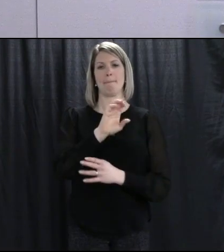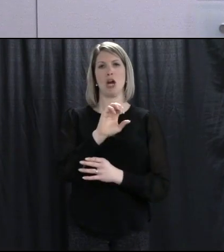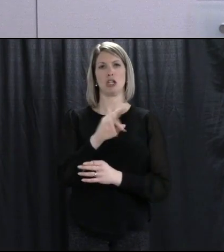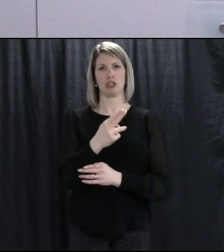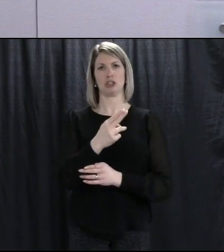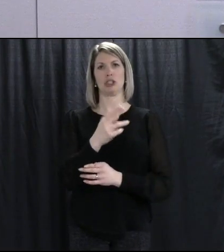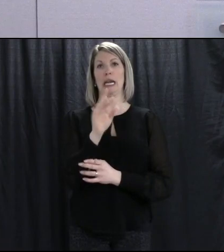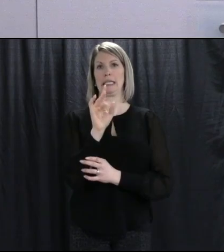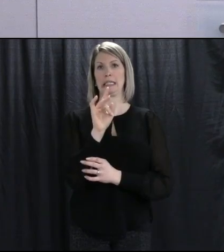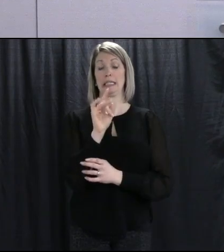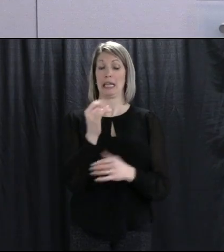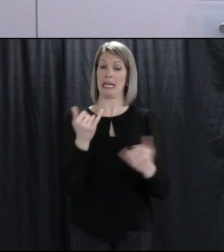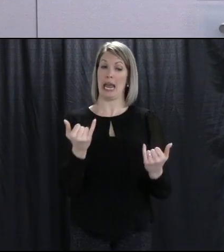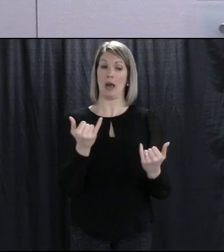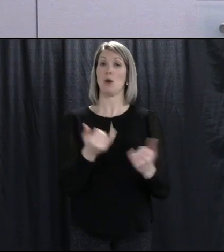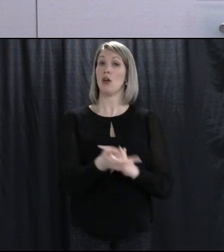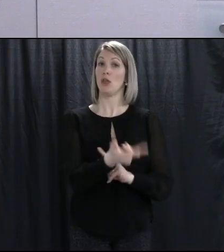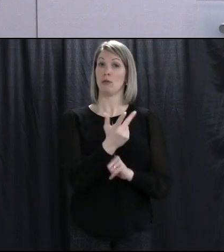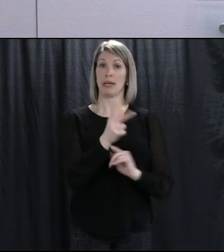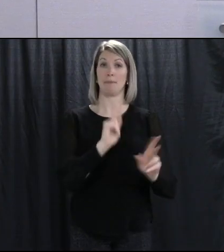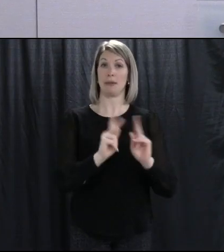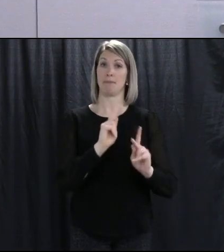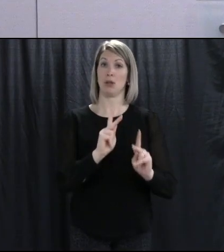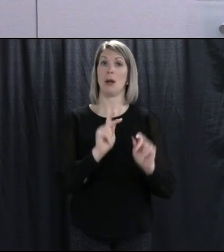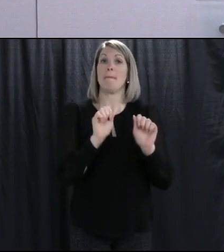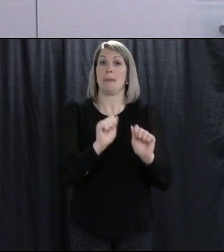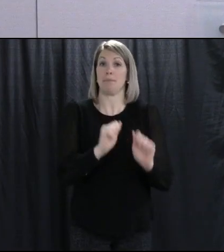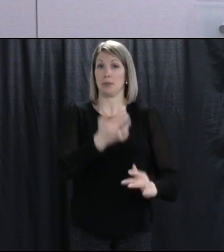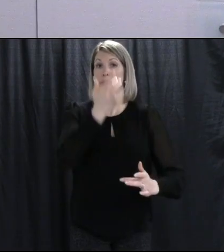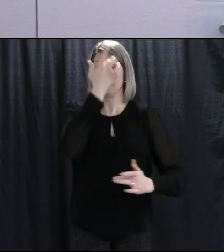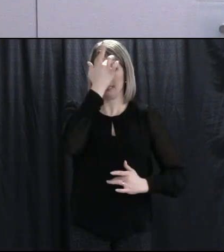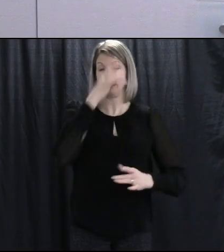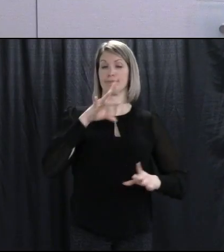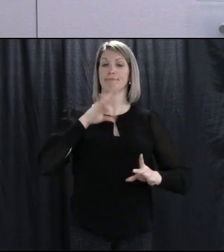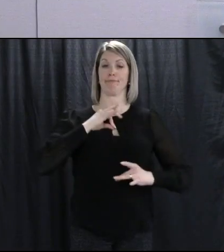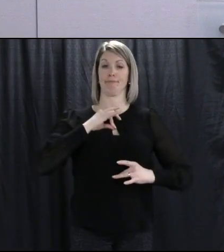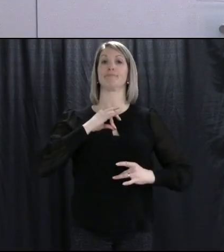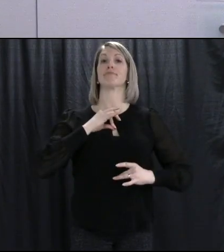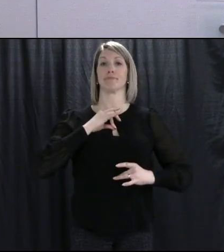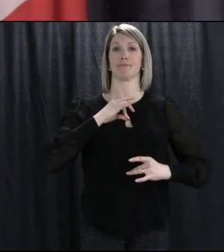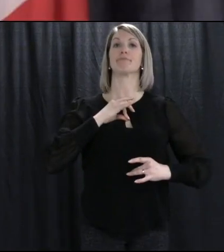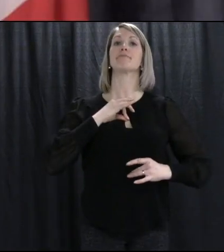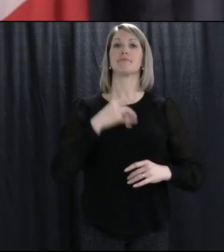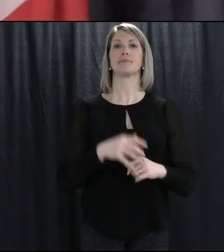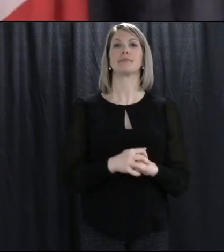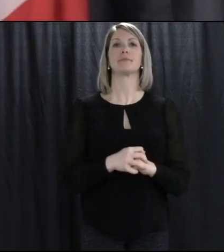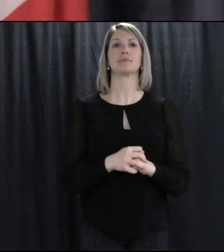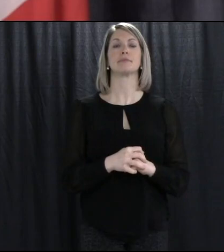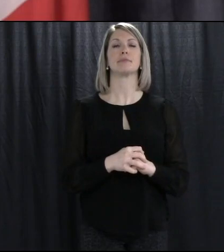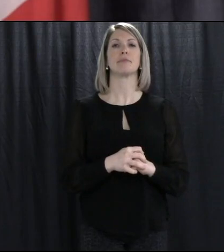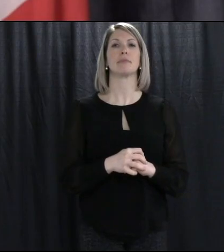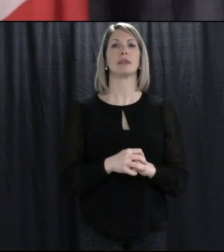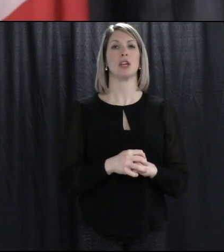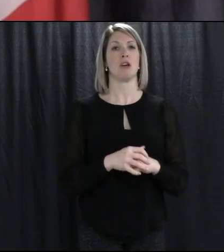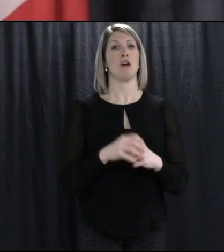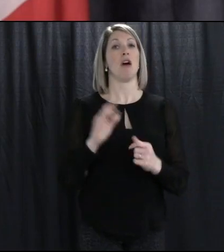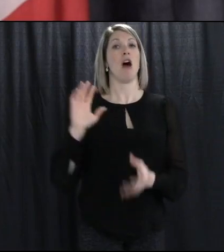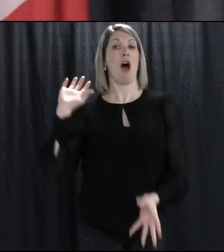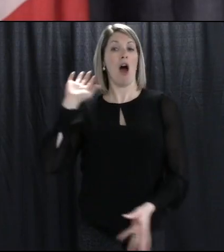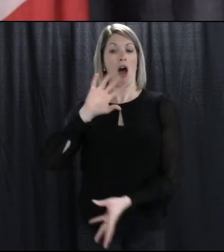are still 3 presumptive positive cases of COVID-19 in Newfoundland and Labrador. The number of people tested in the province to